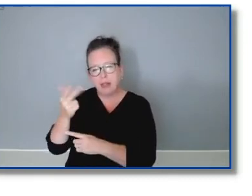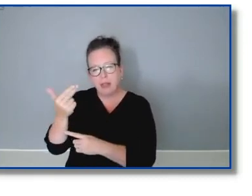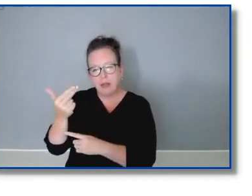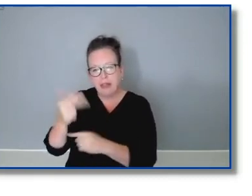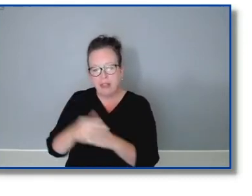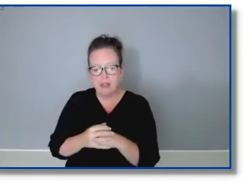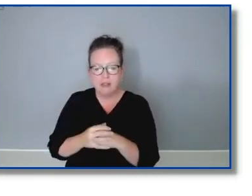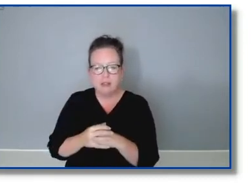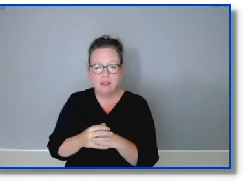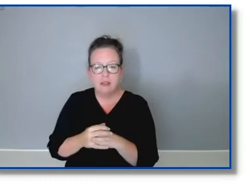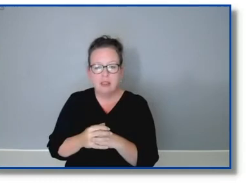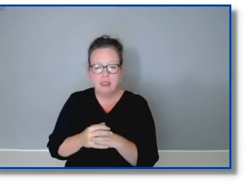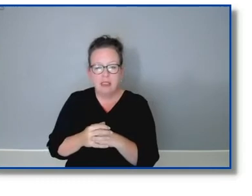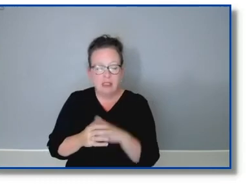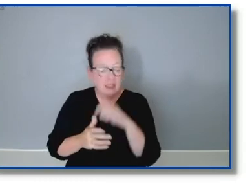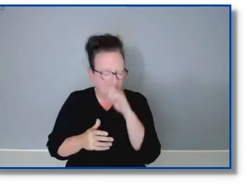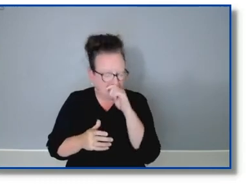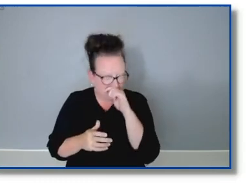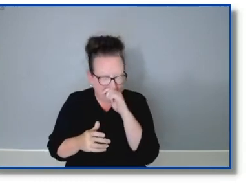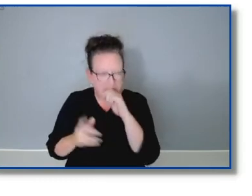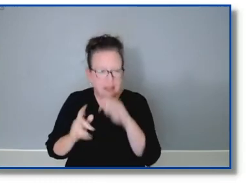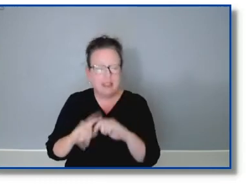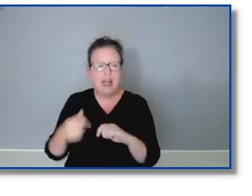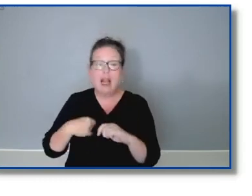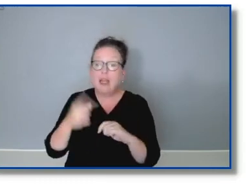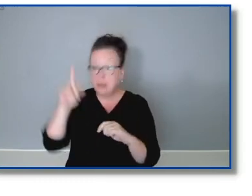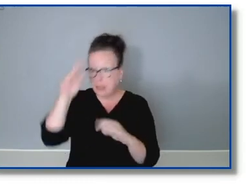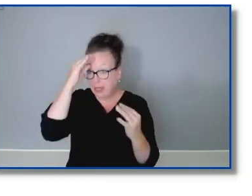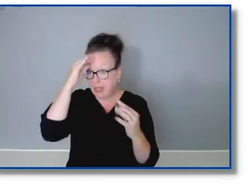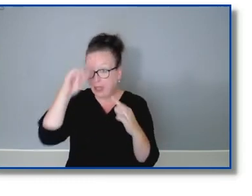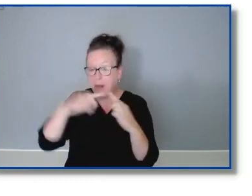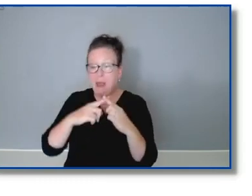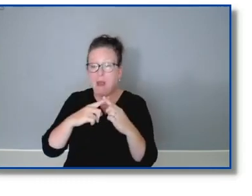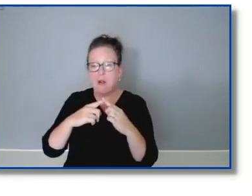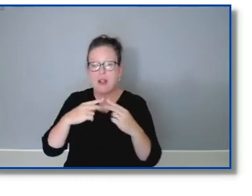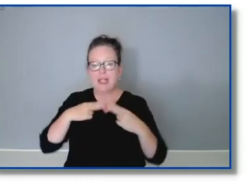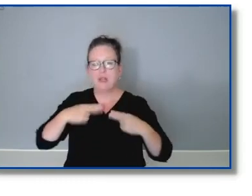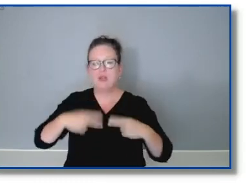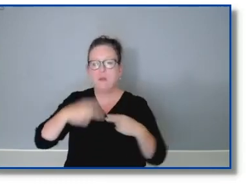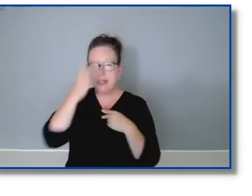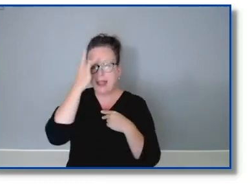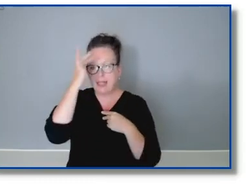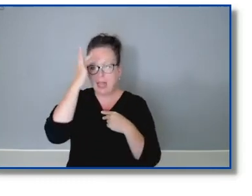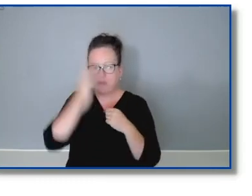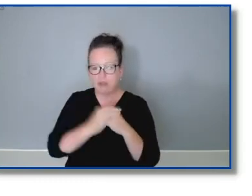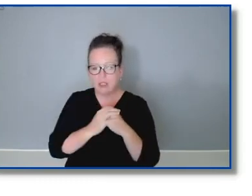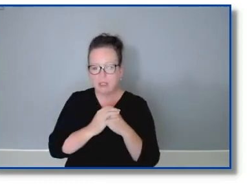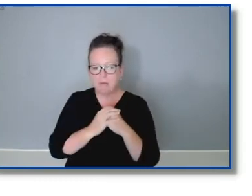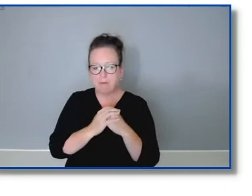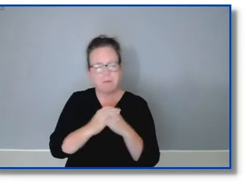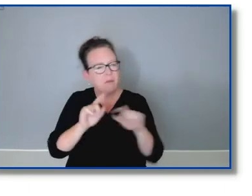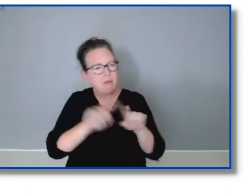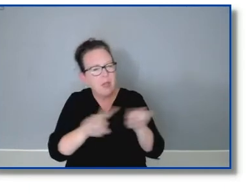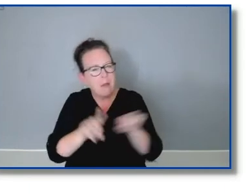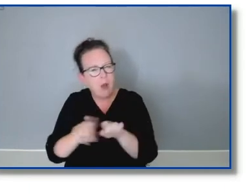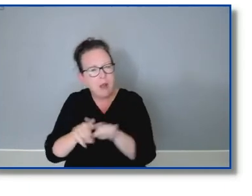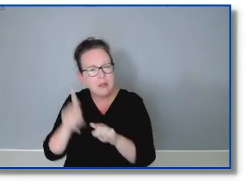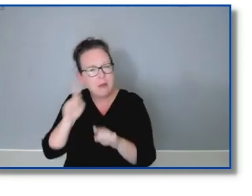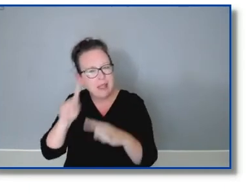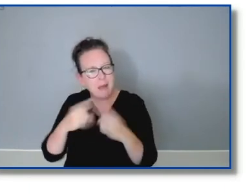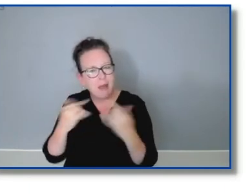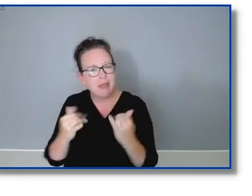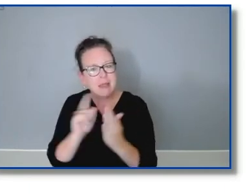transformations of the human, about collective intelligence, but also of this moment that we're witnessing